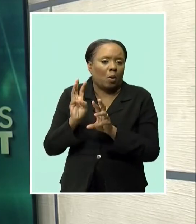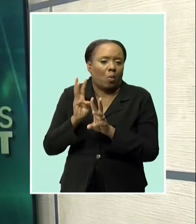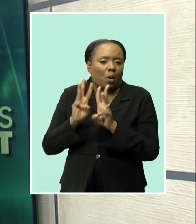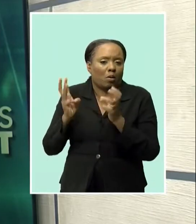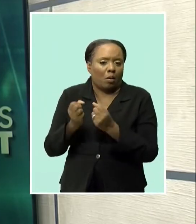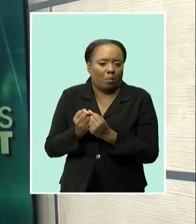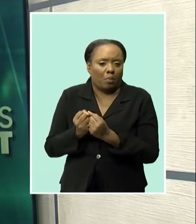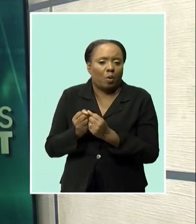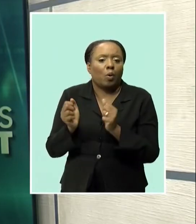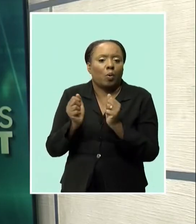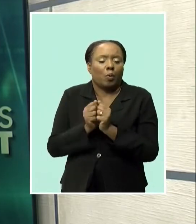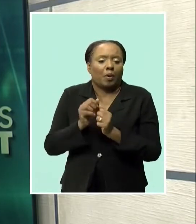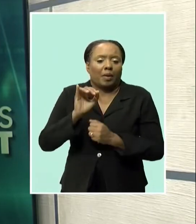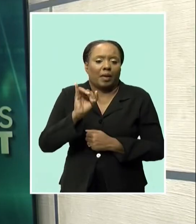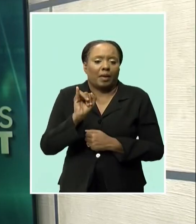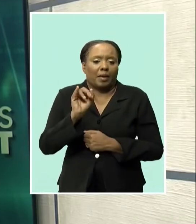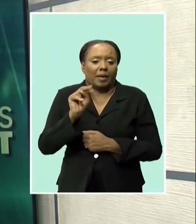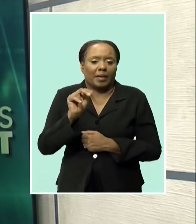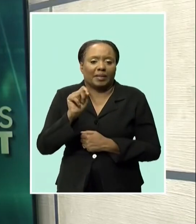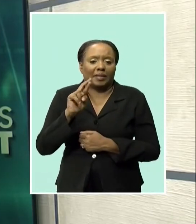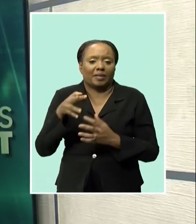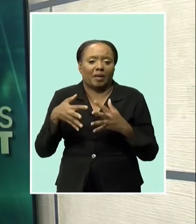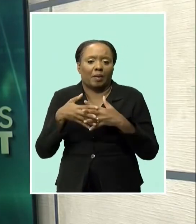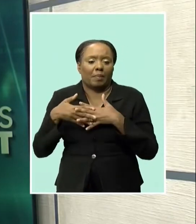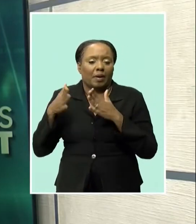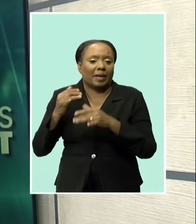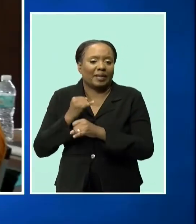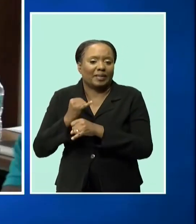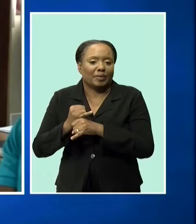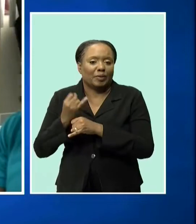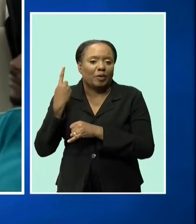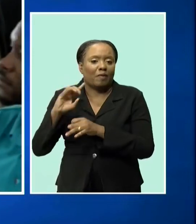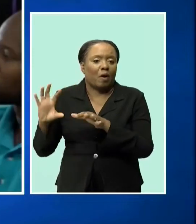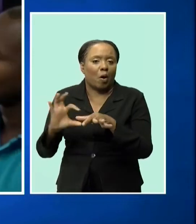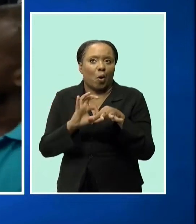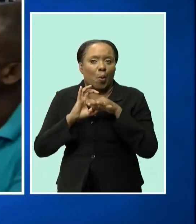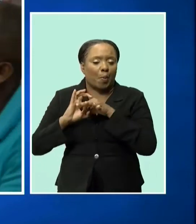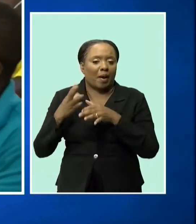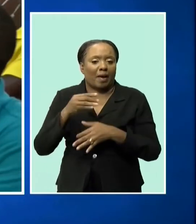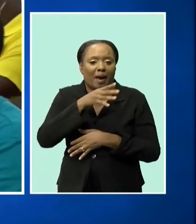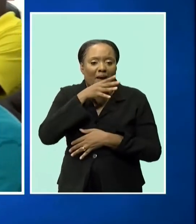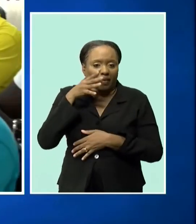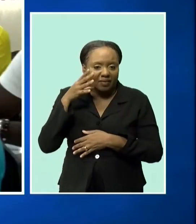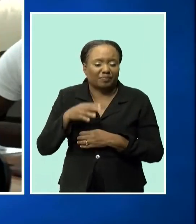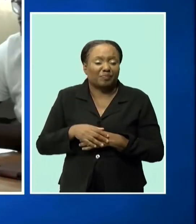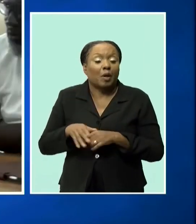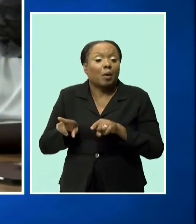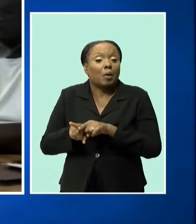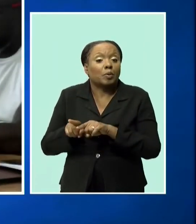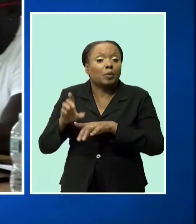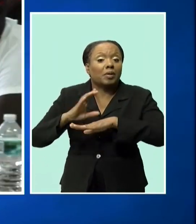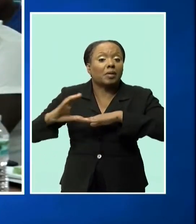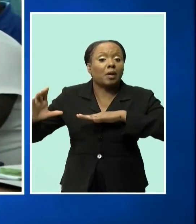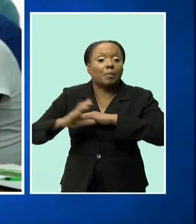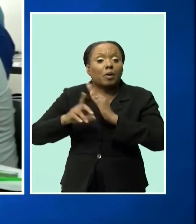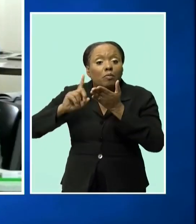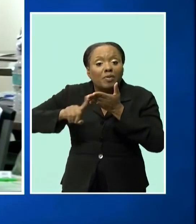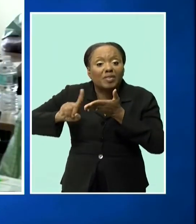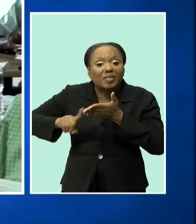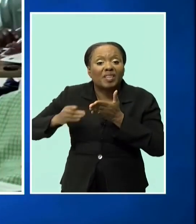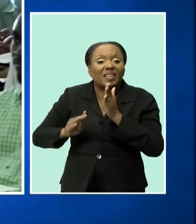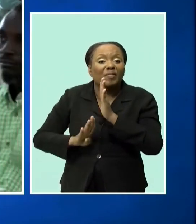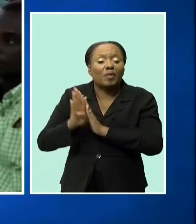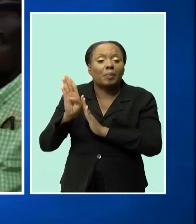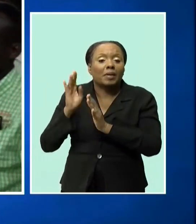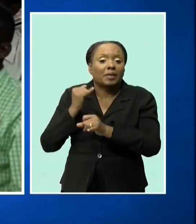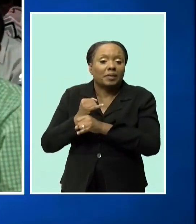his ministry along with the Inter-American Institute for Cooperation on Agriculture, the Caribbean Research and Development Institute, and United